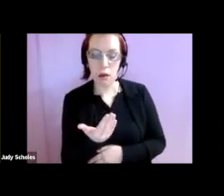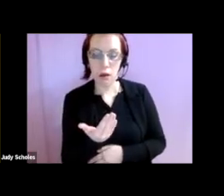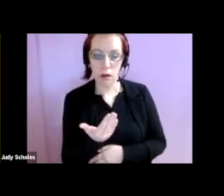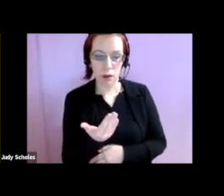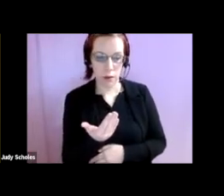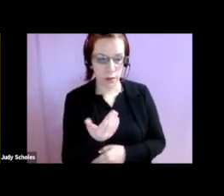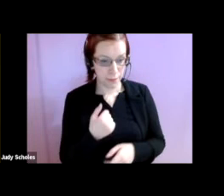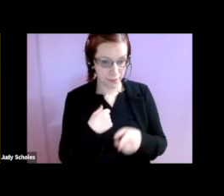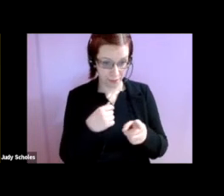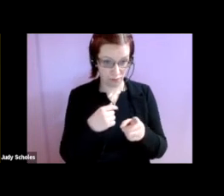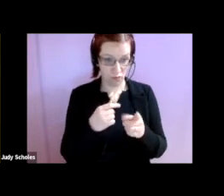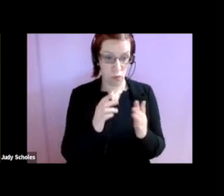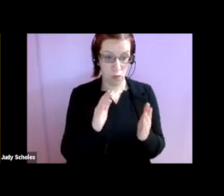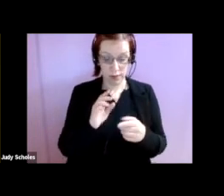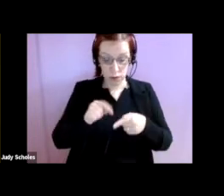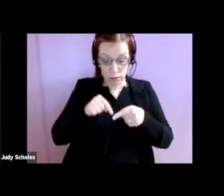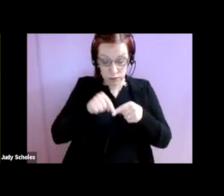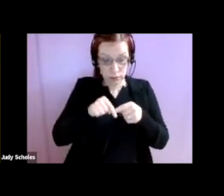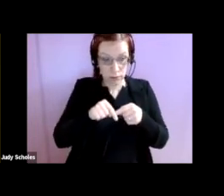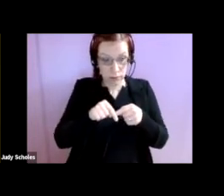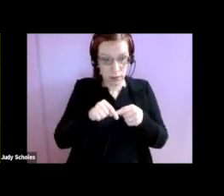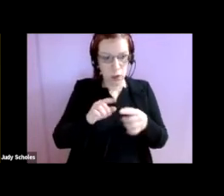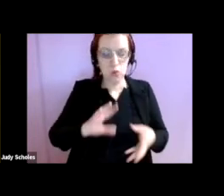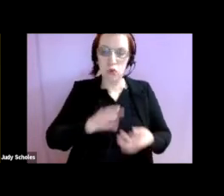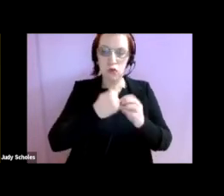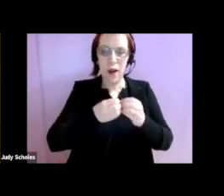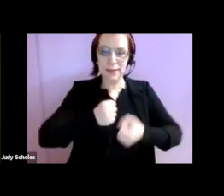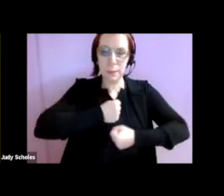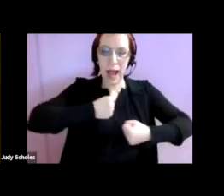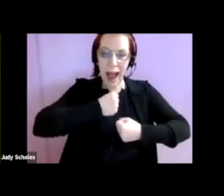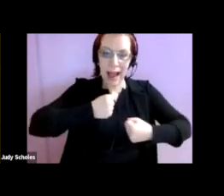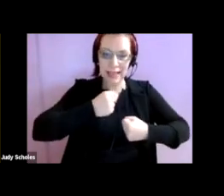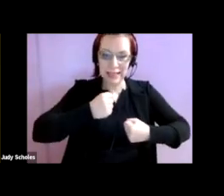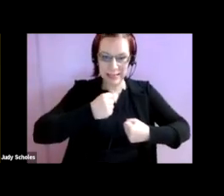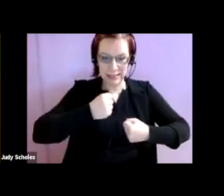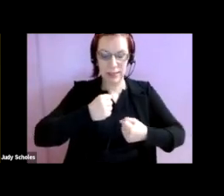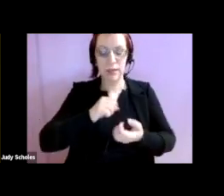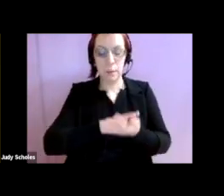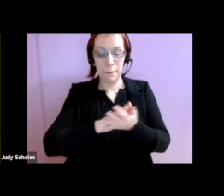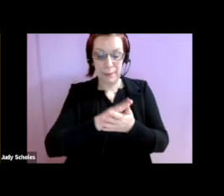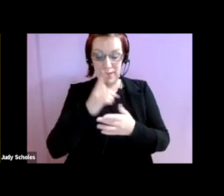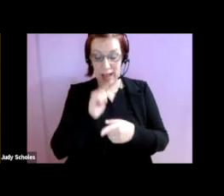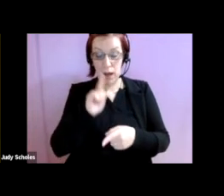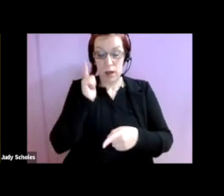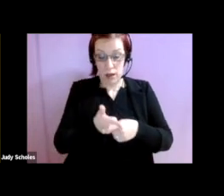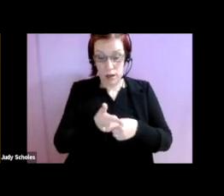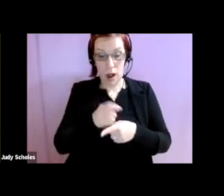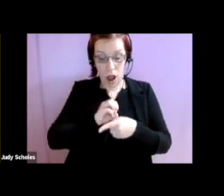here close to the beam splitter to form cavities to bounce the light many times in the interferometer arms.